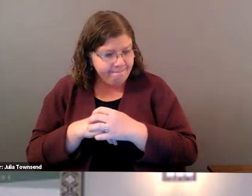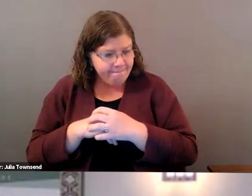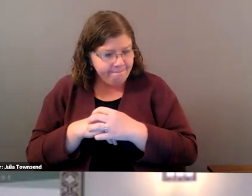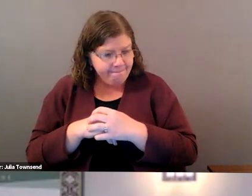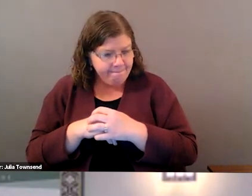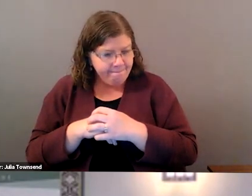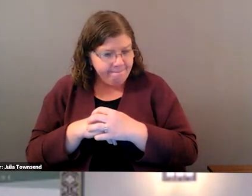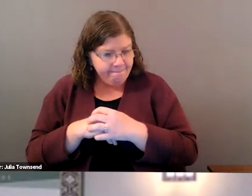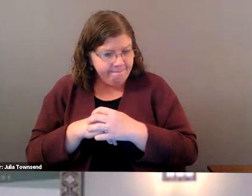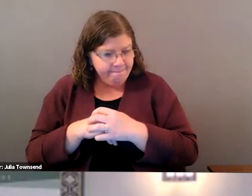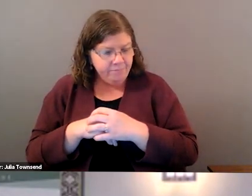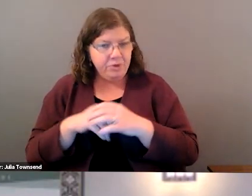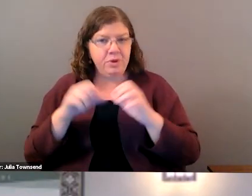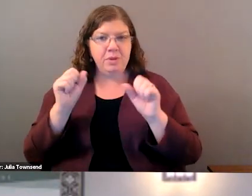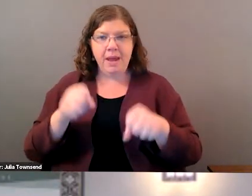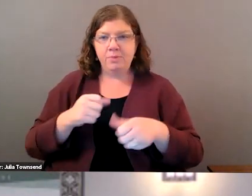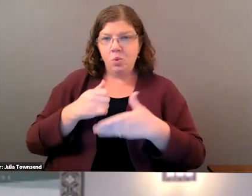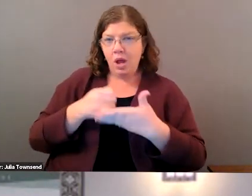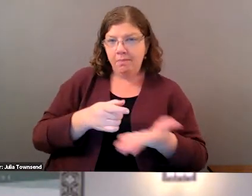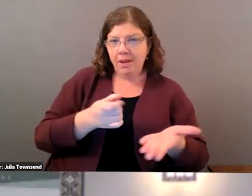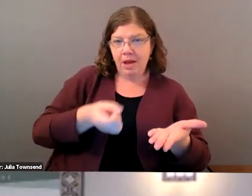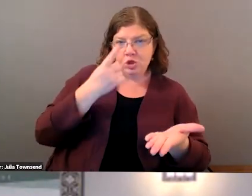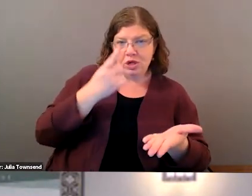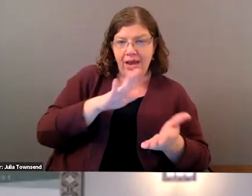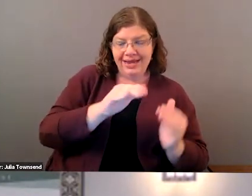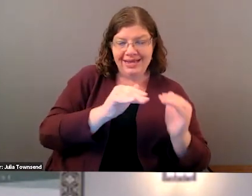understand at his level and language.